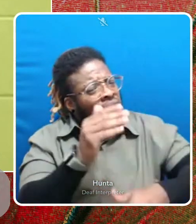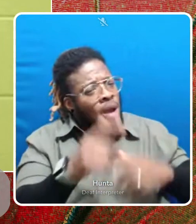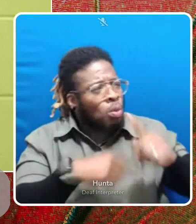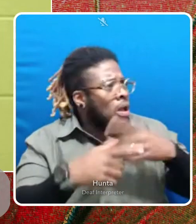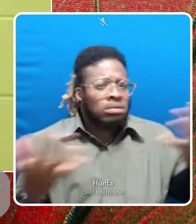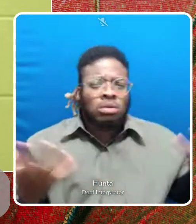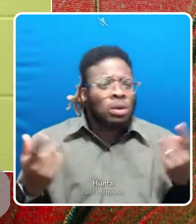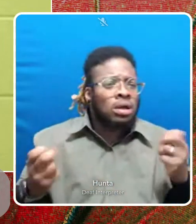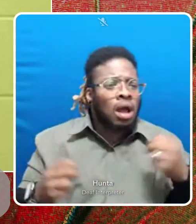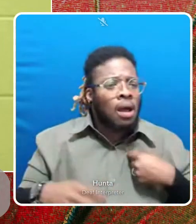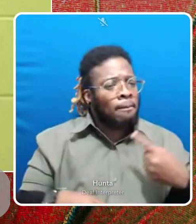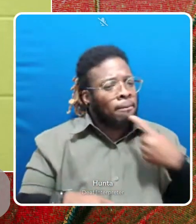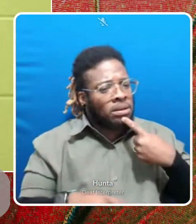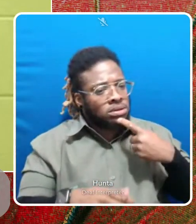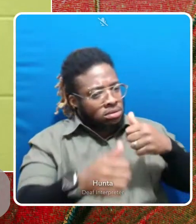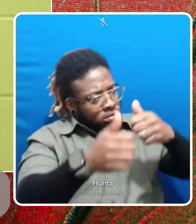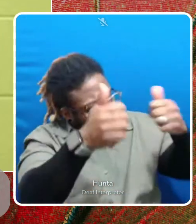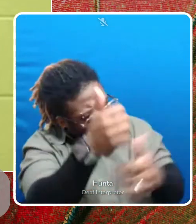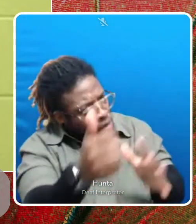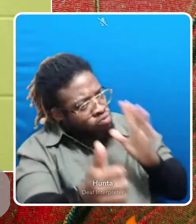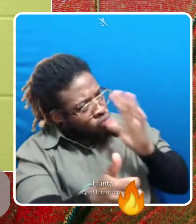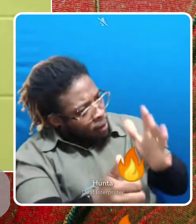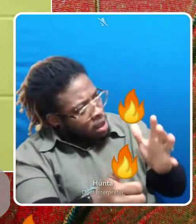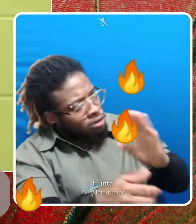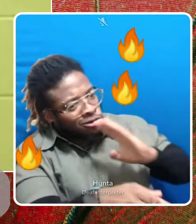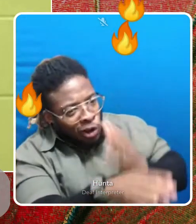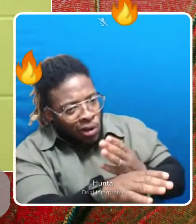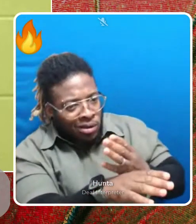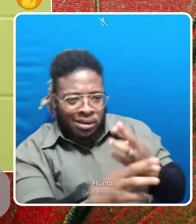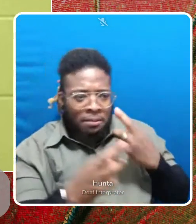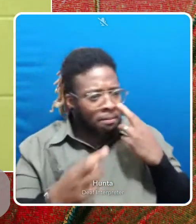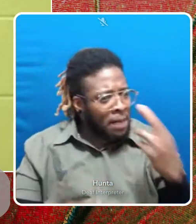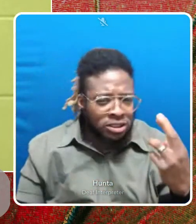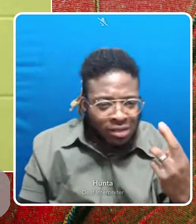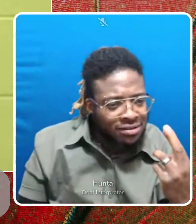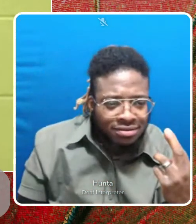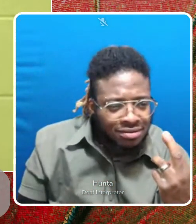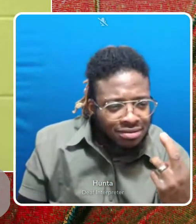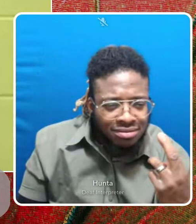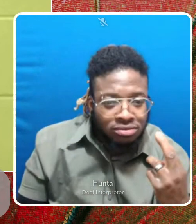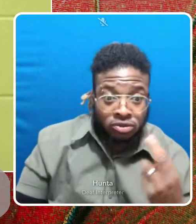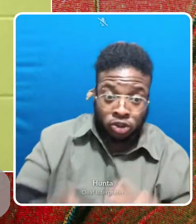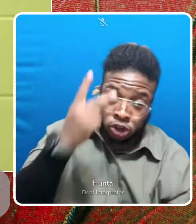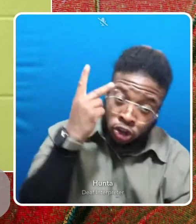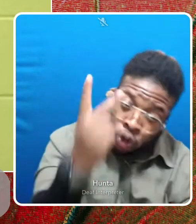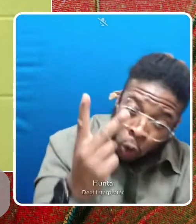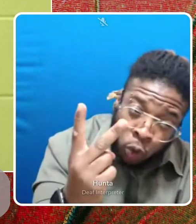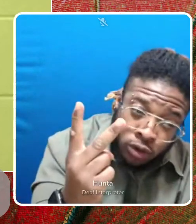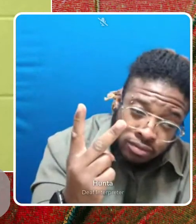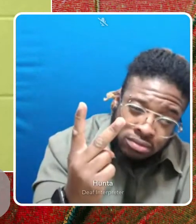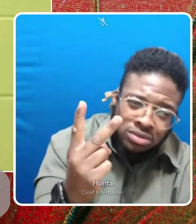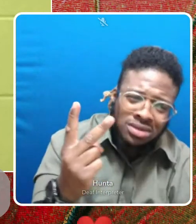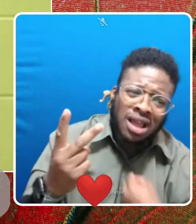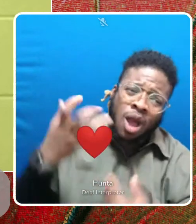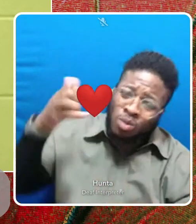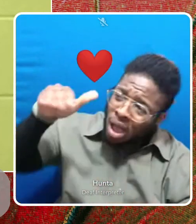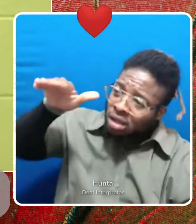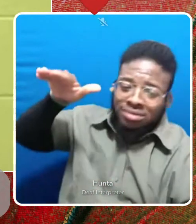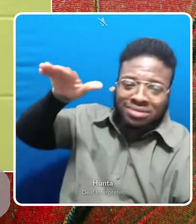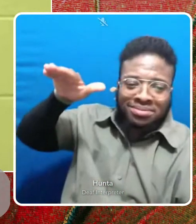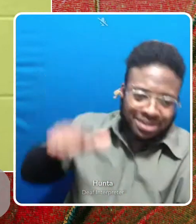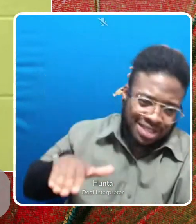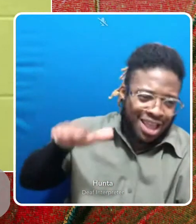where did you hide my childhood? I just want to be a kid again. And 3, I'm really